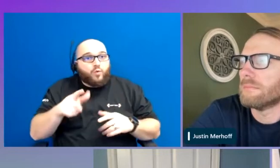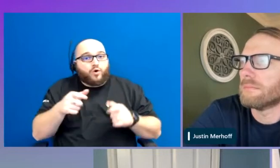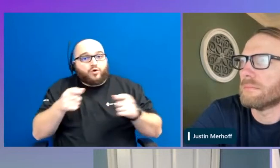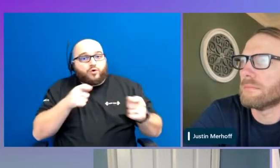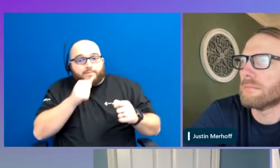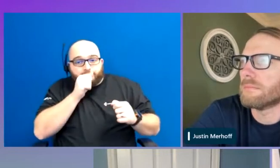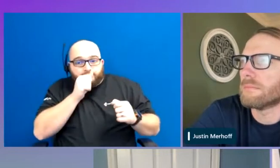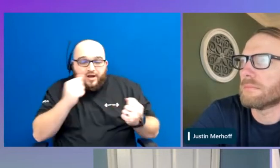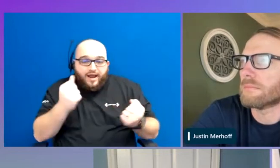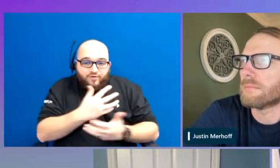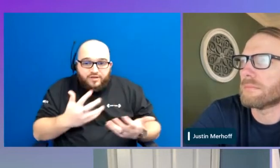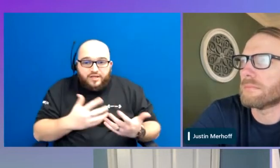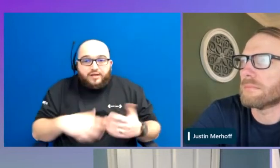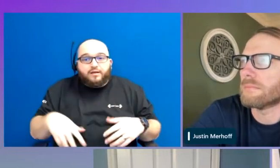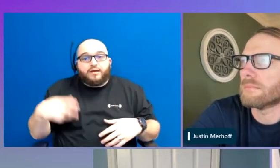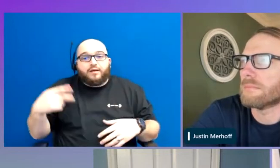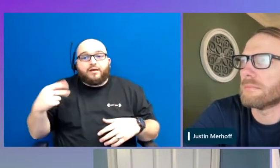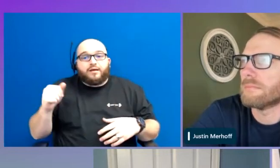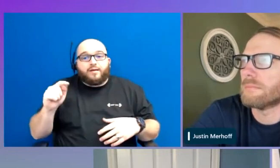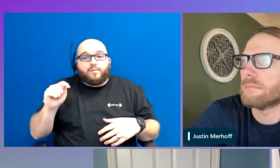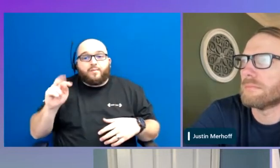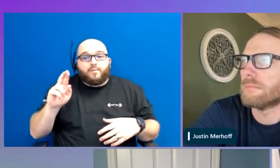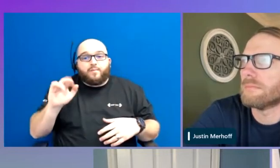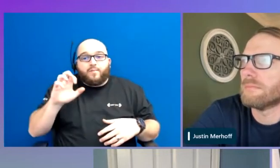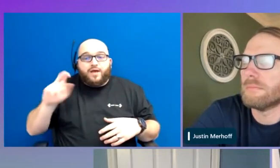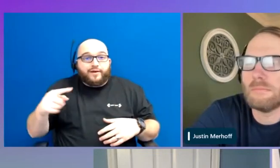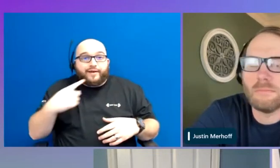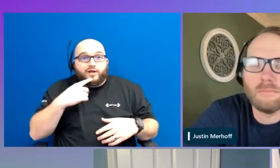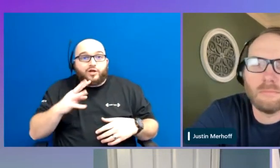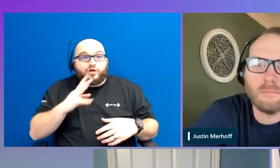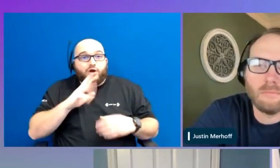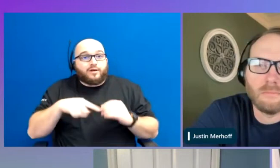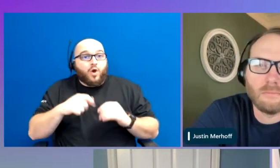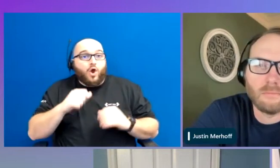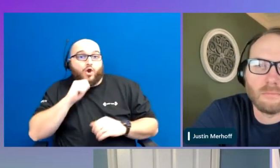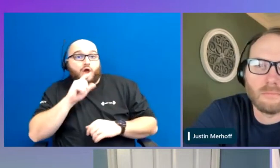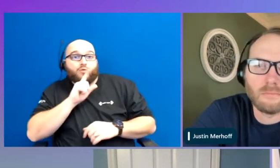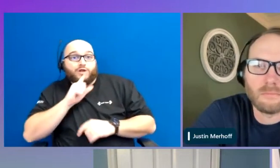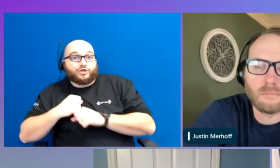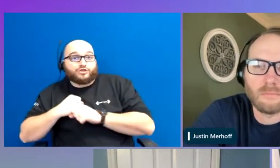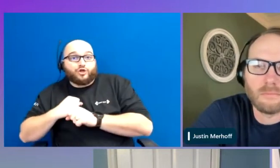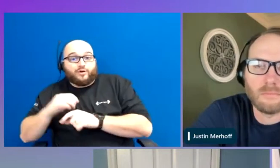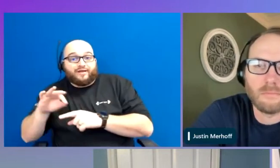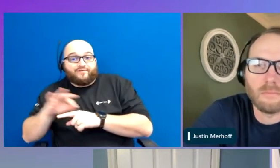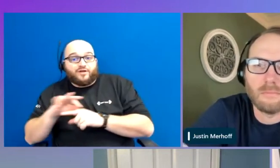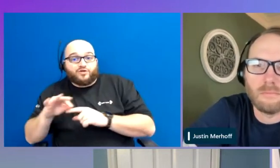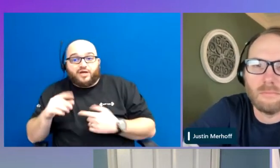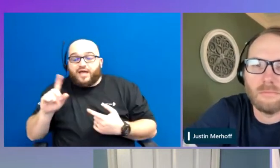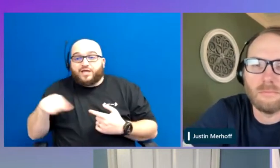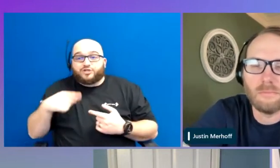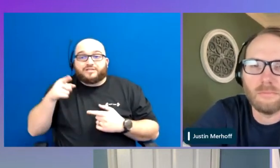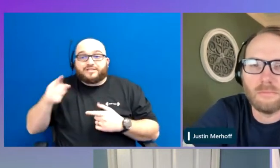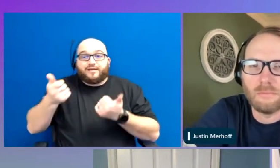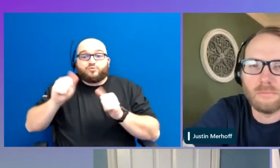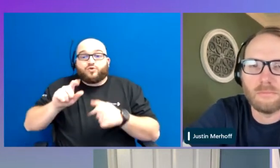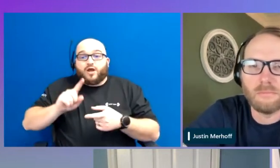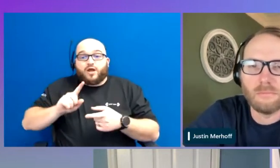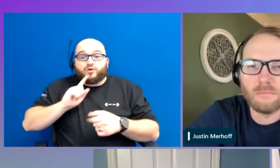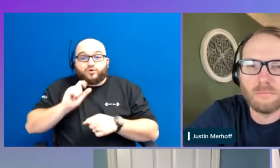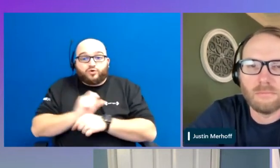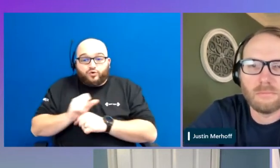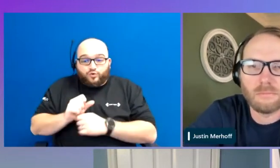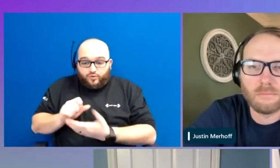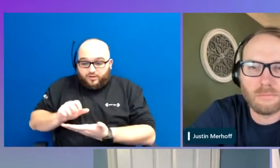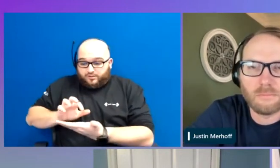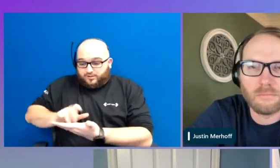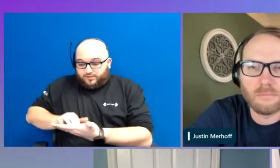Patrick talked about something that's not even really a security feature. It's just him trying to put his details on a shopping